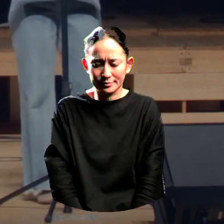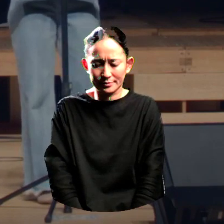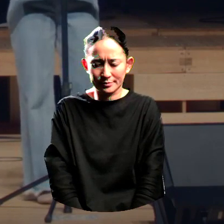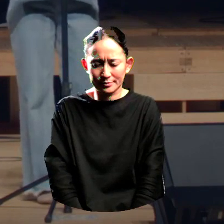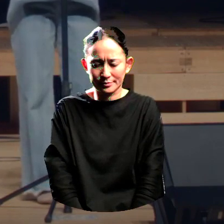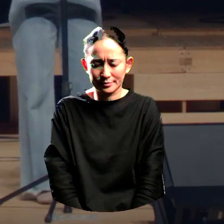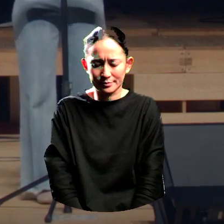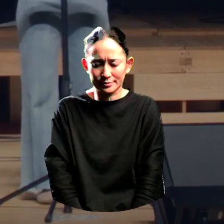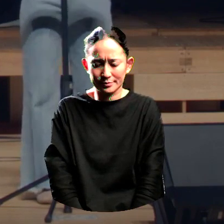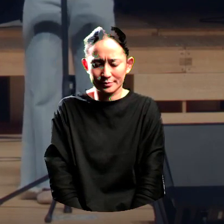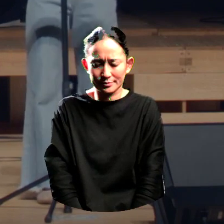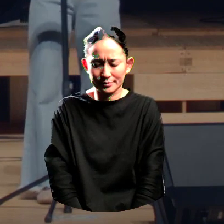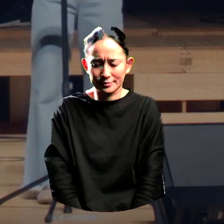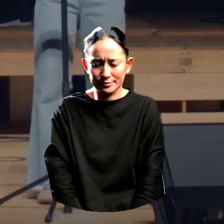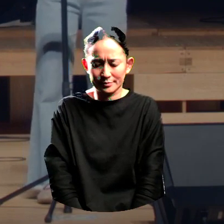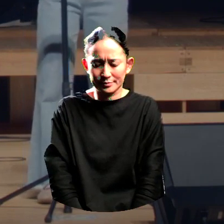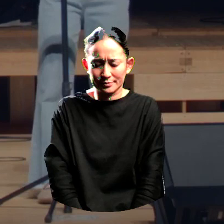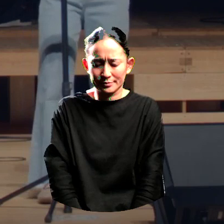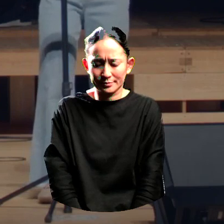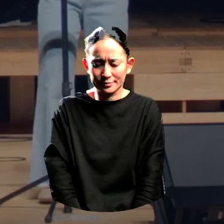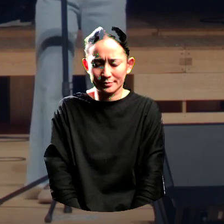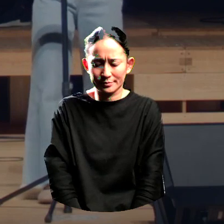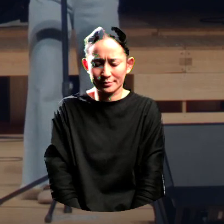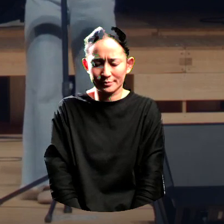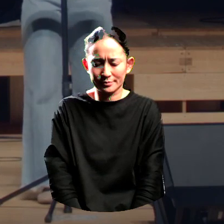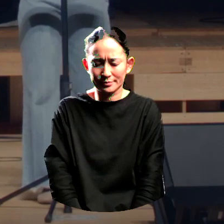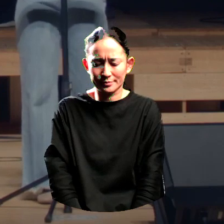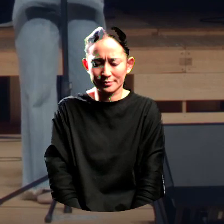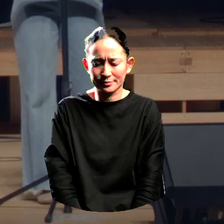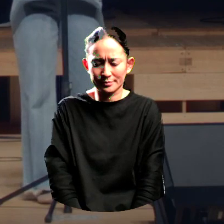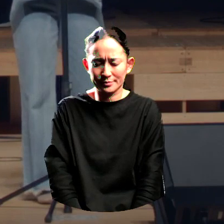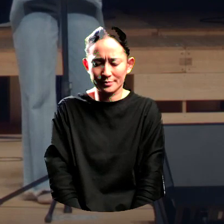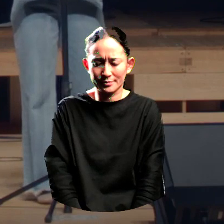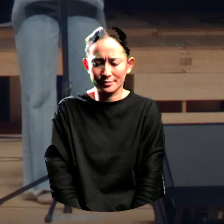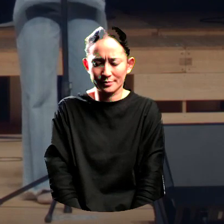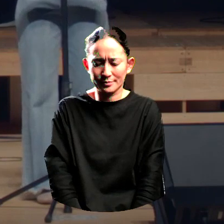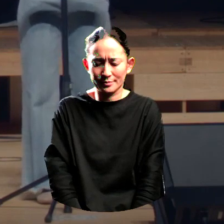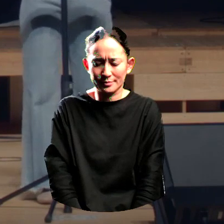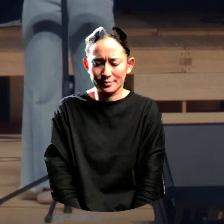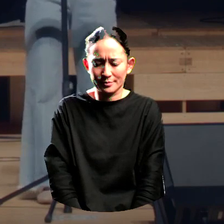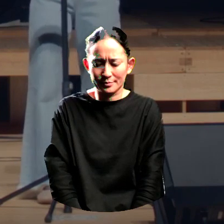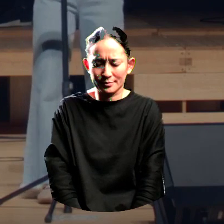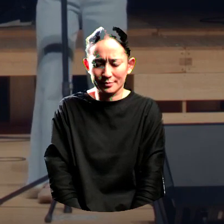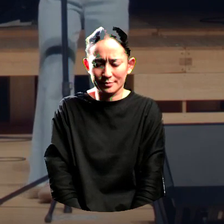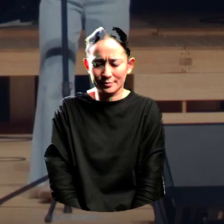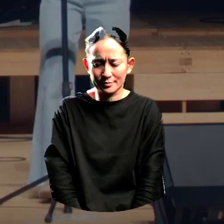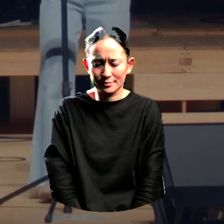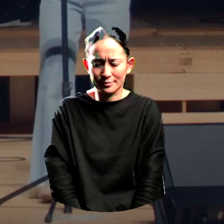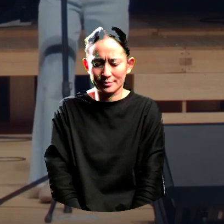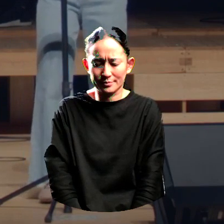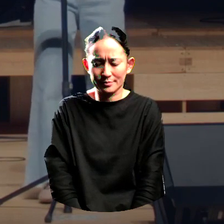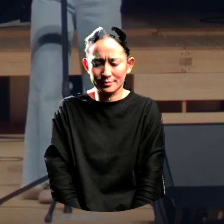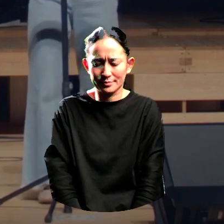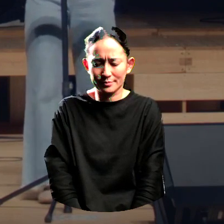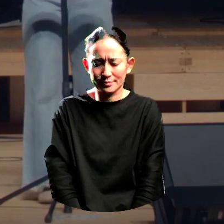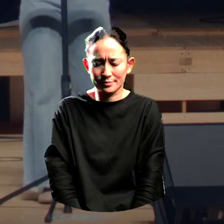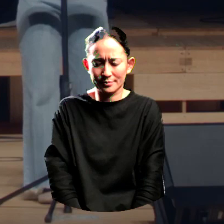Jesus.Thank you that you came and died for my sins, that I might have life